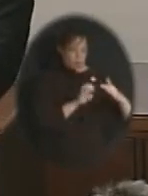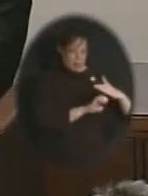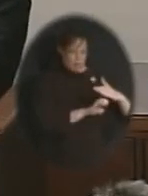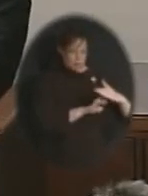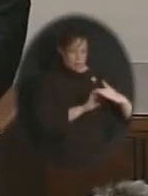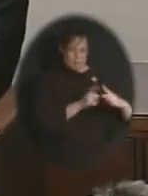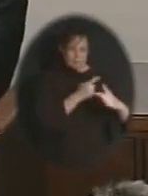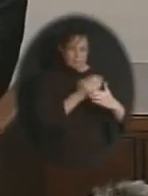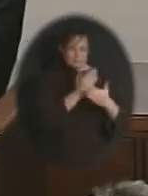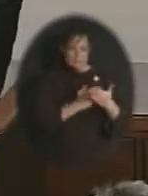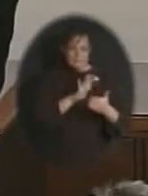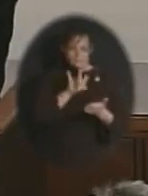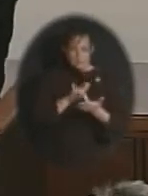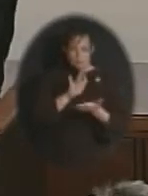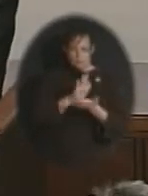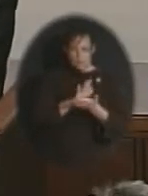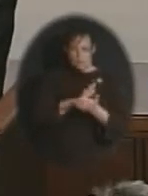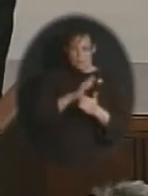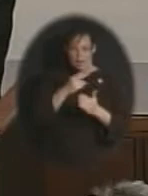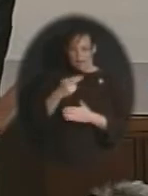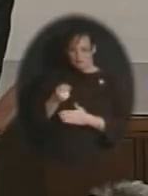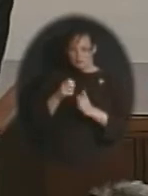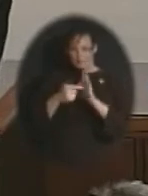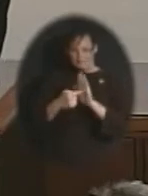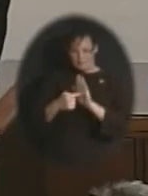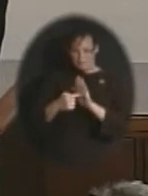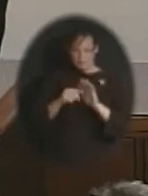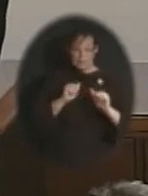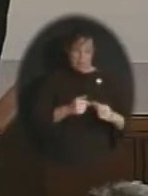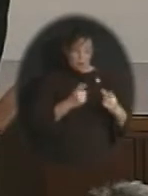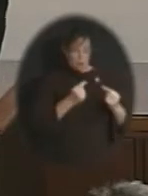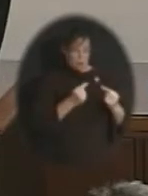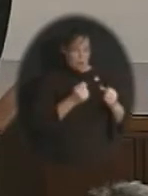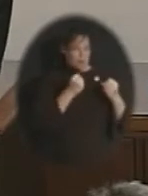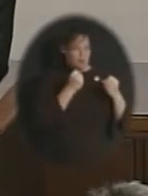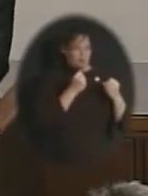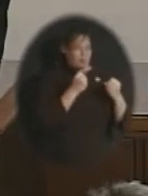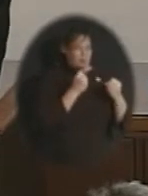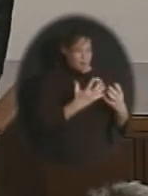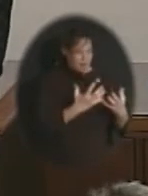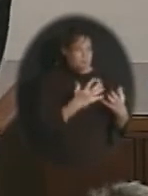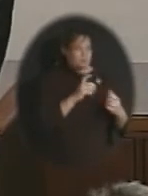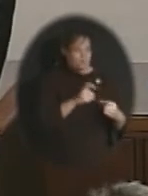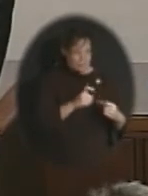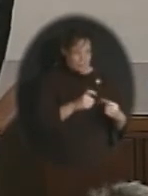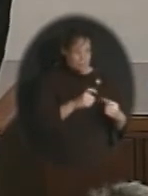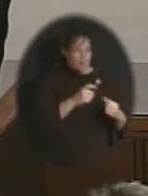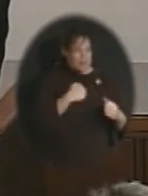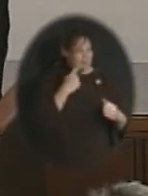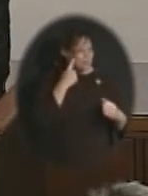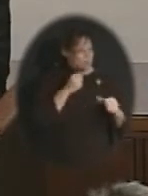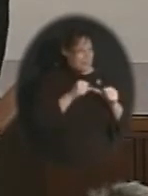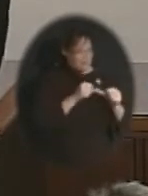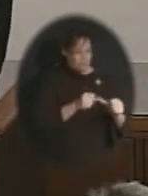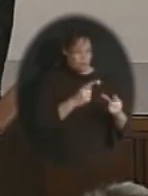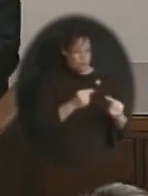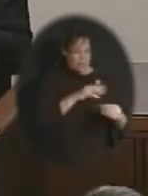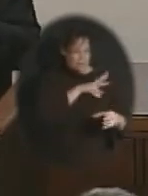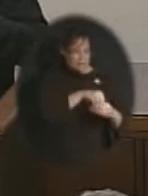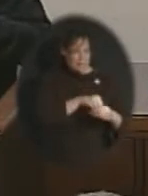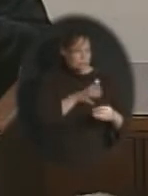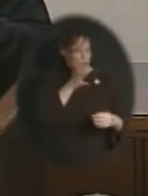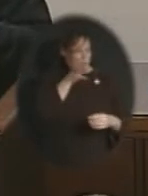elementary and I'll give some middle school and high school examples. Can we do tons and tons of it? We need to be, and I think we continue to do that, engage our